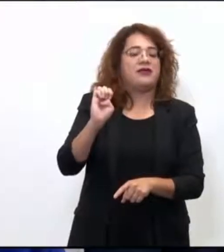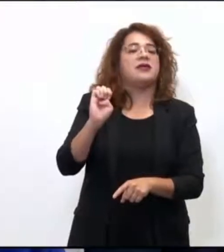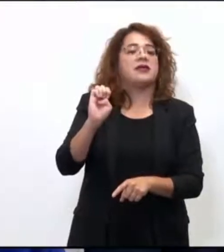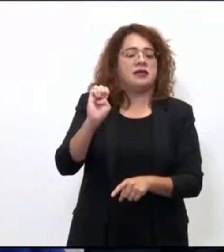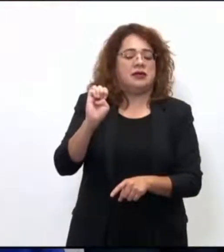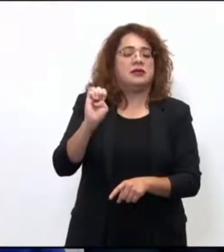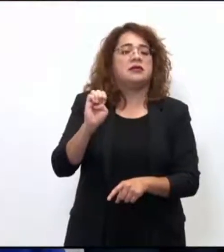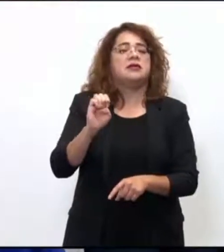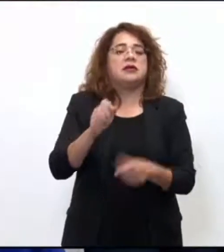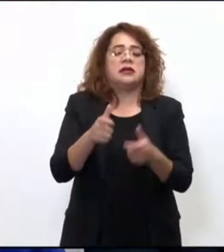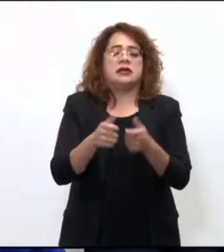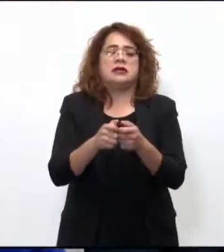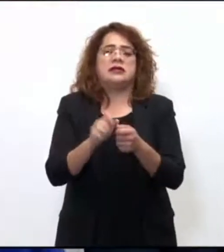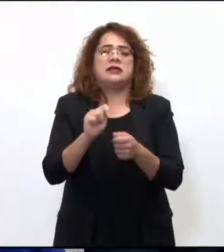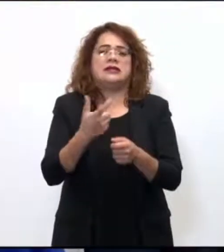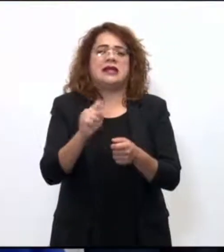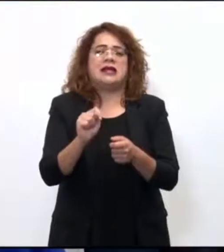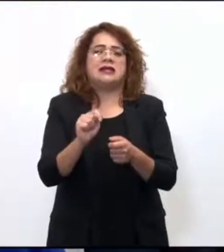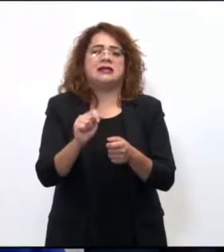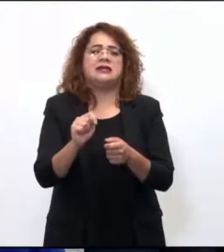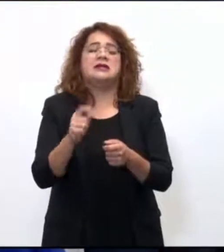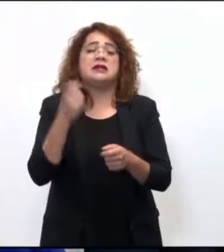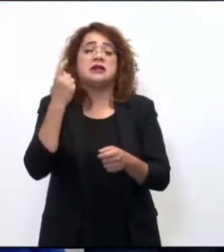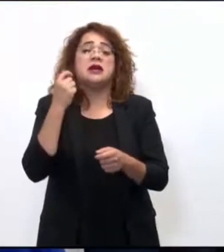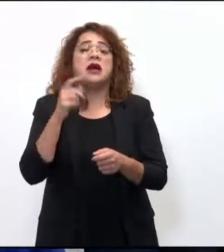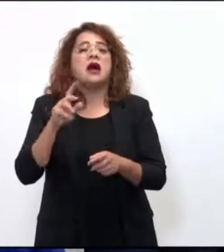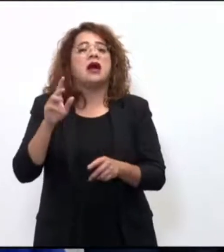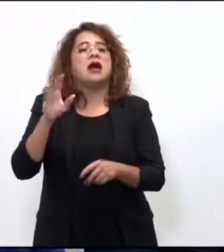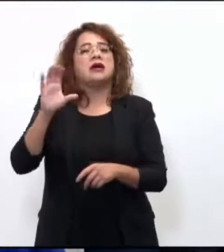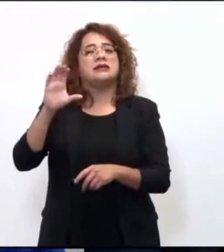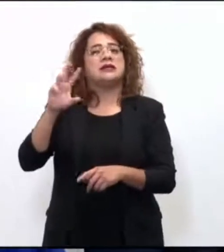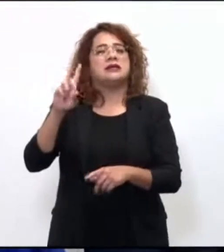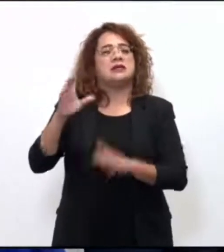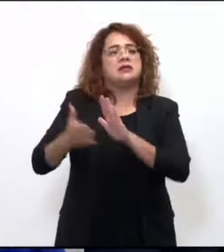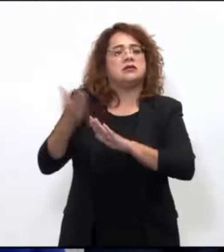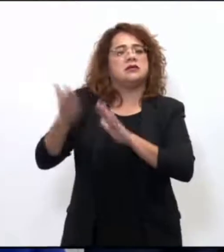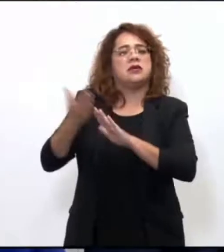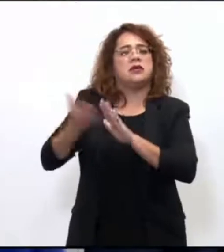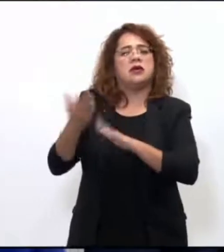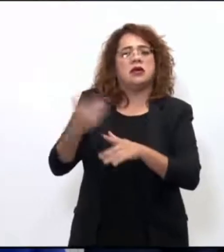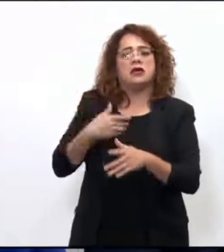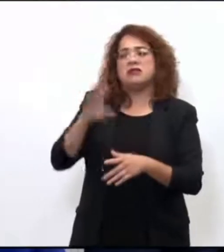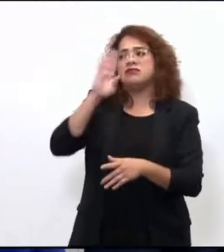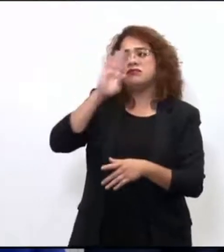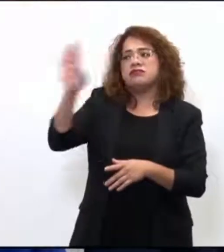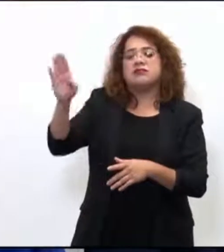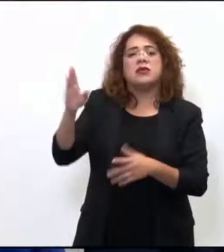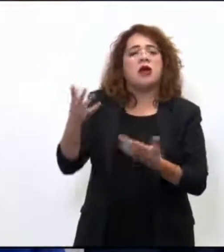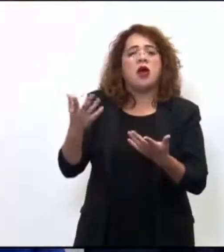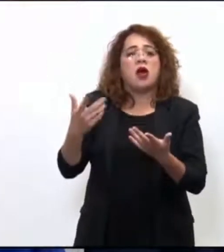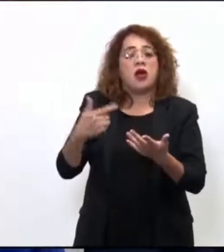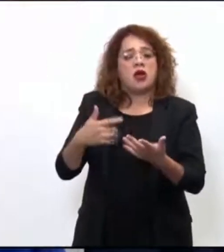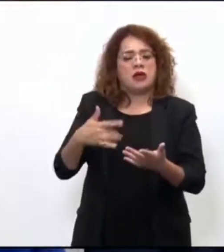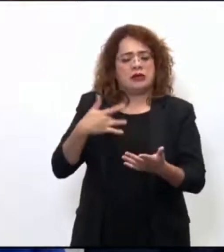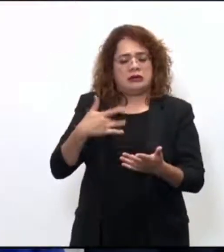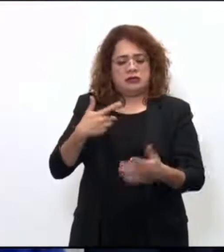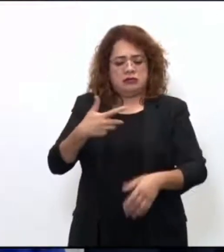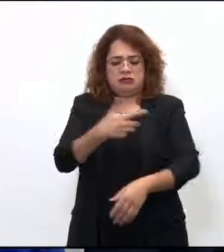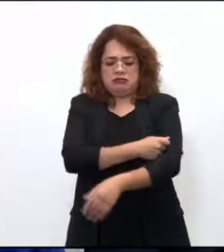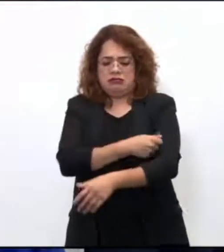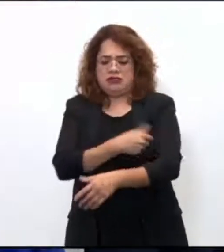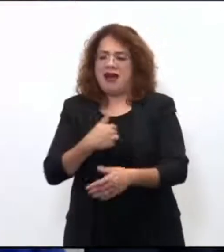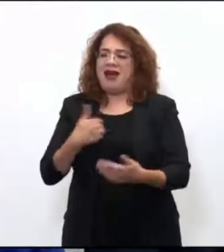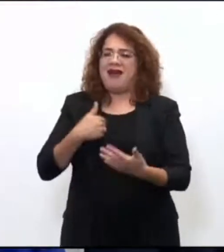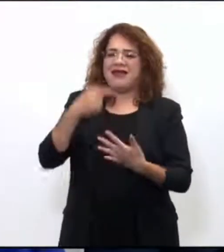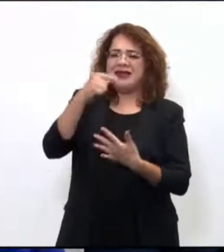CDC-run text-based follow-up of people who've been vaccinated, where you can tell the CDC directly what kind of symptoms you're having after you get